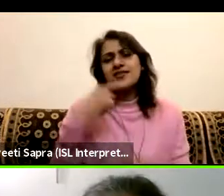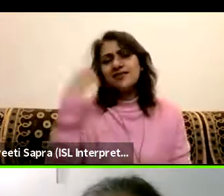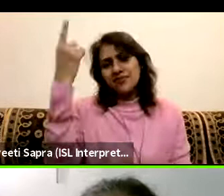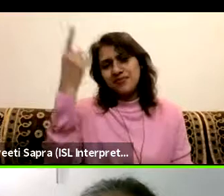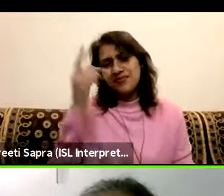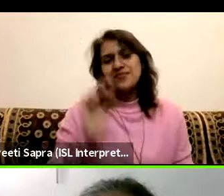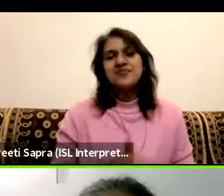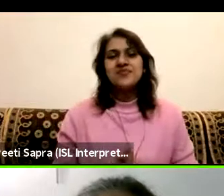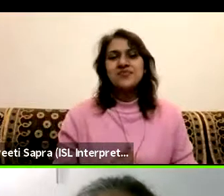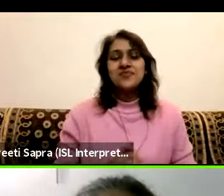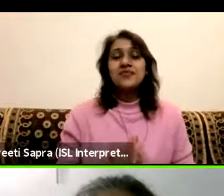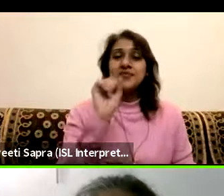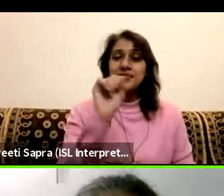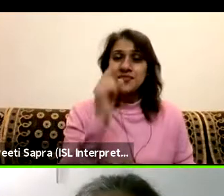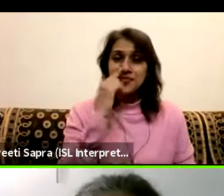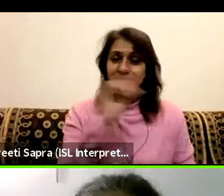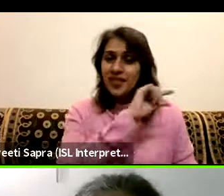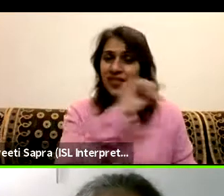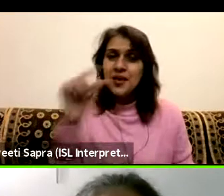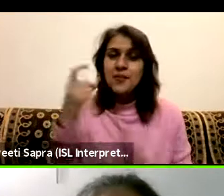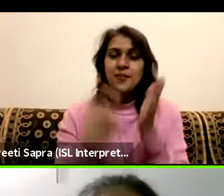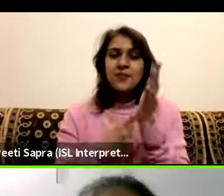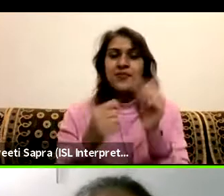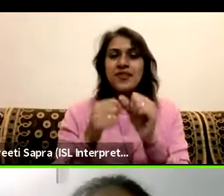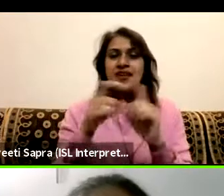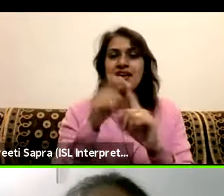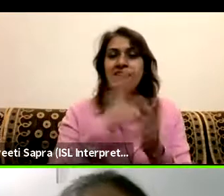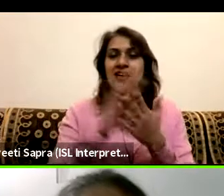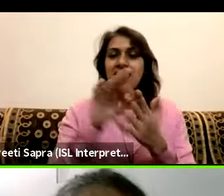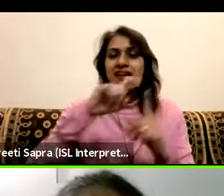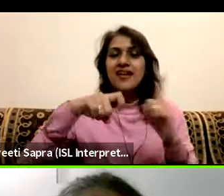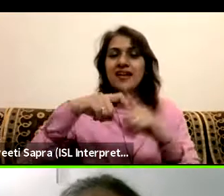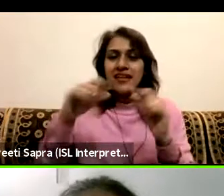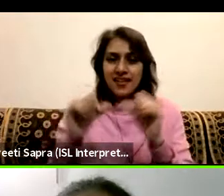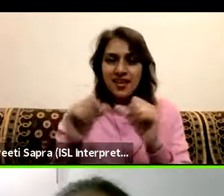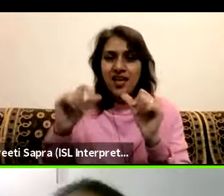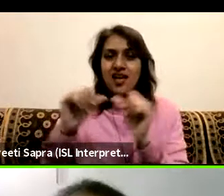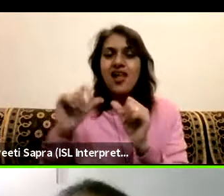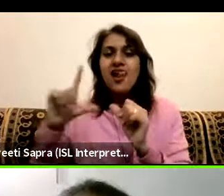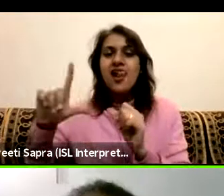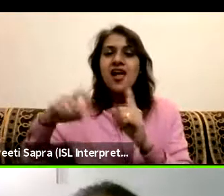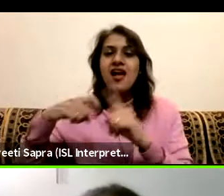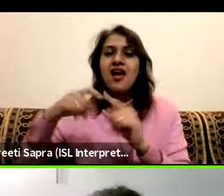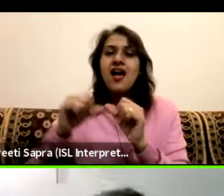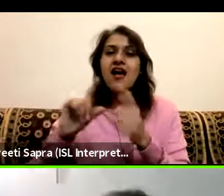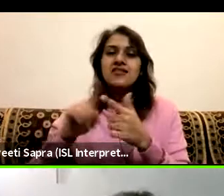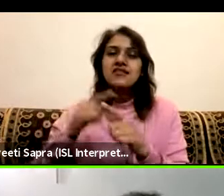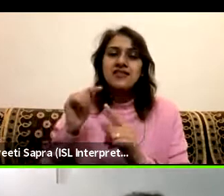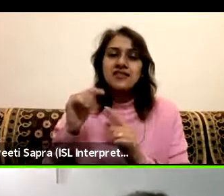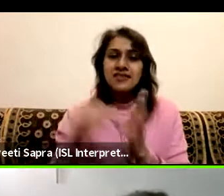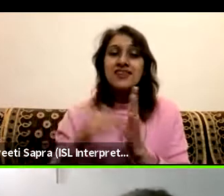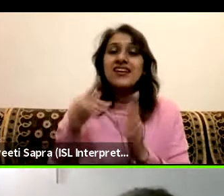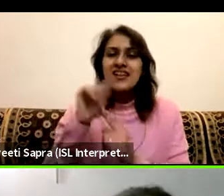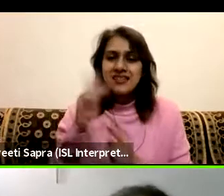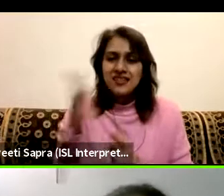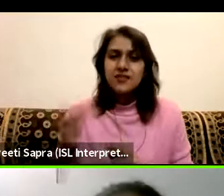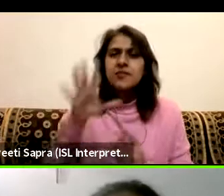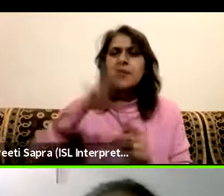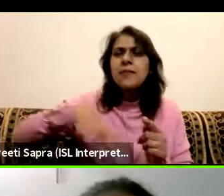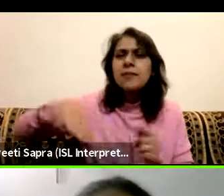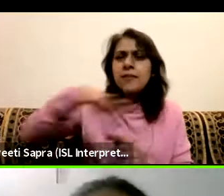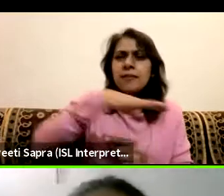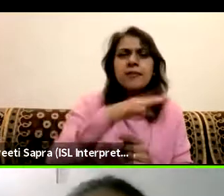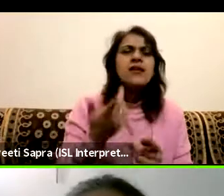Radhika Al-Qazi, and I work in Delhi largely, but also in other states, mainly in the urban slum areas